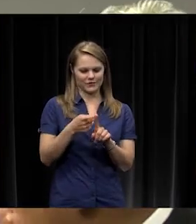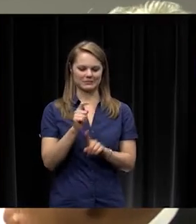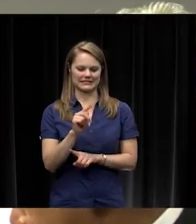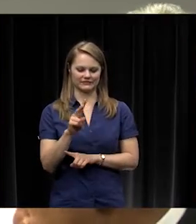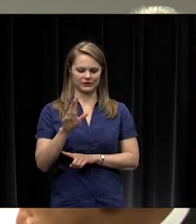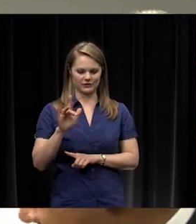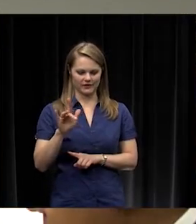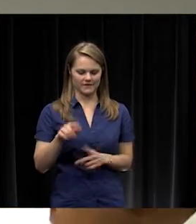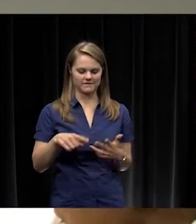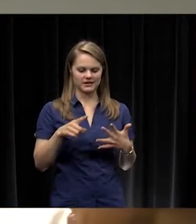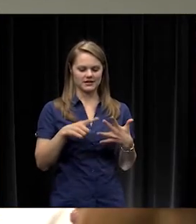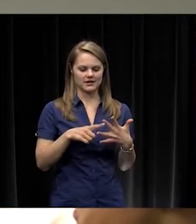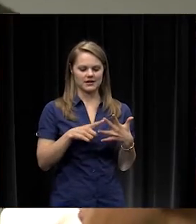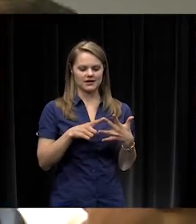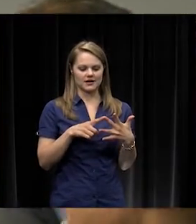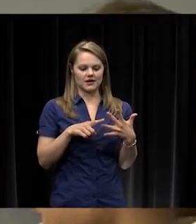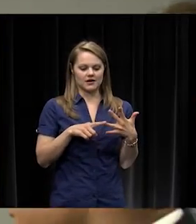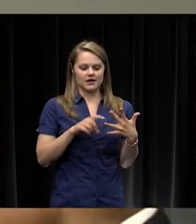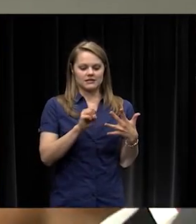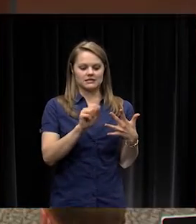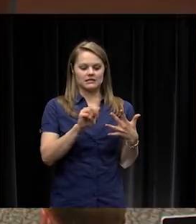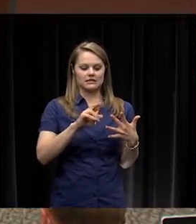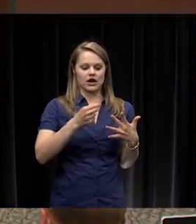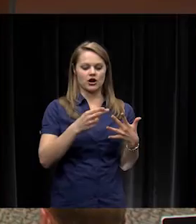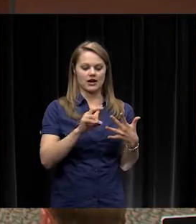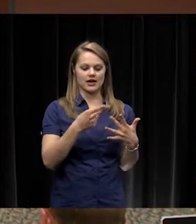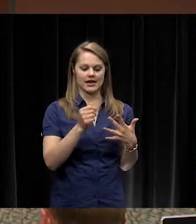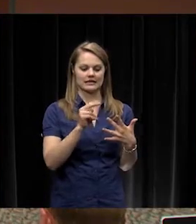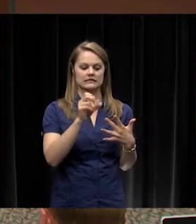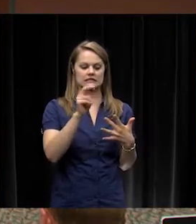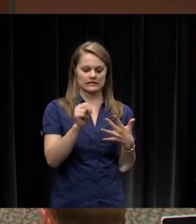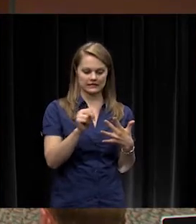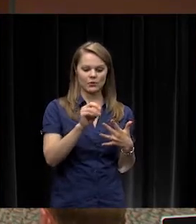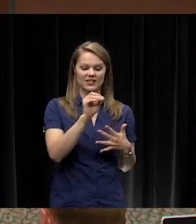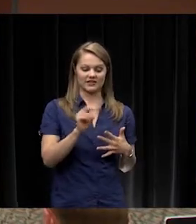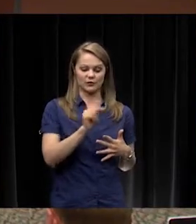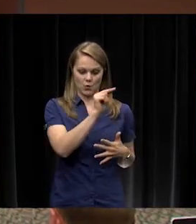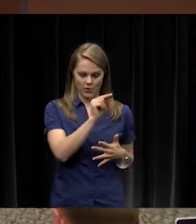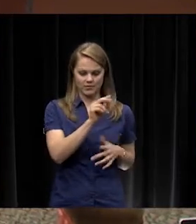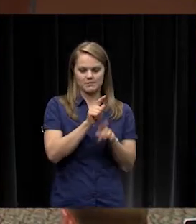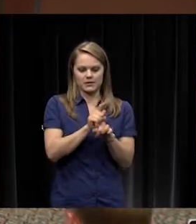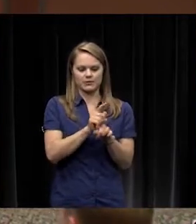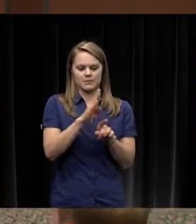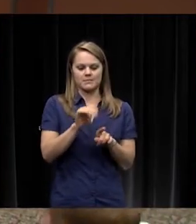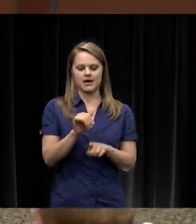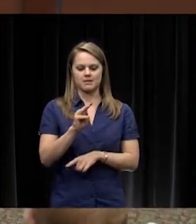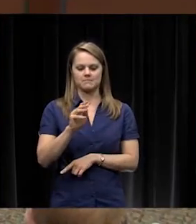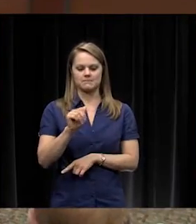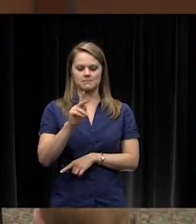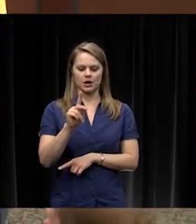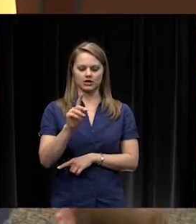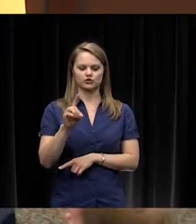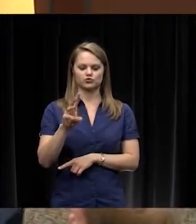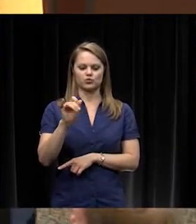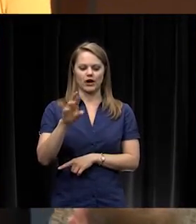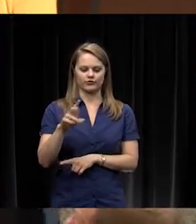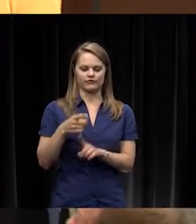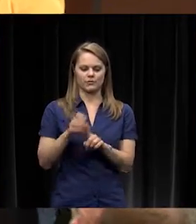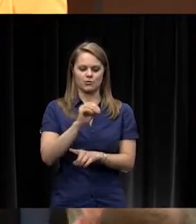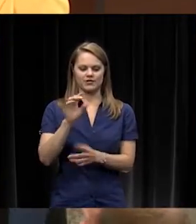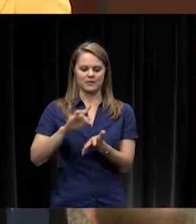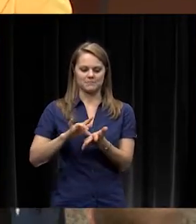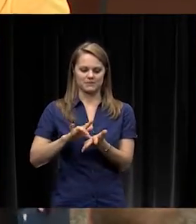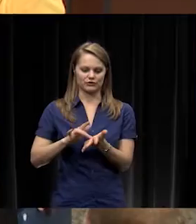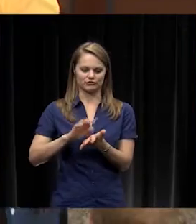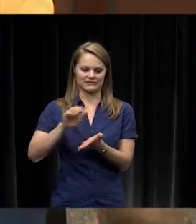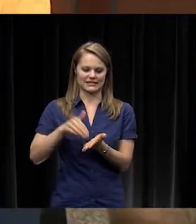who was mentored by Gina Rossow and Mark Dwyer from Olathe Medical Center Rehab Services. Micah Fisher from